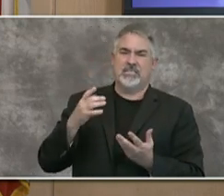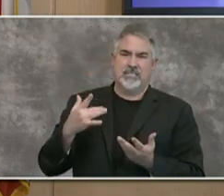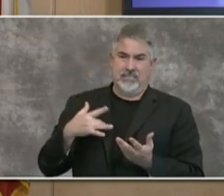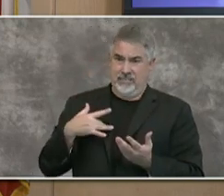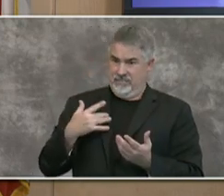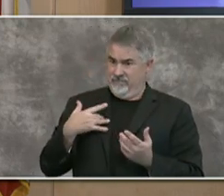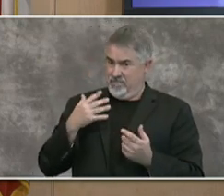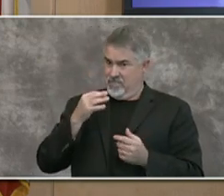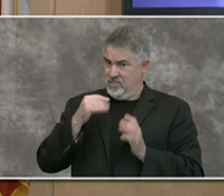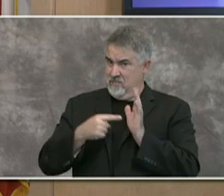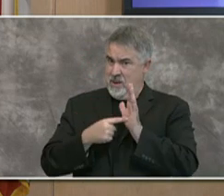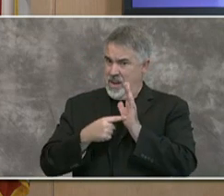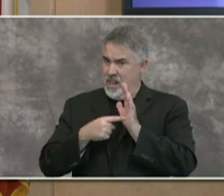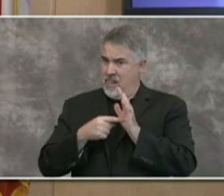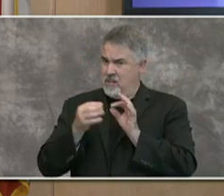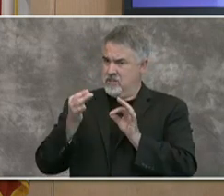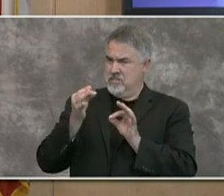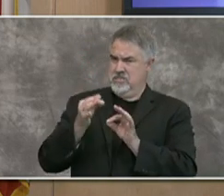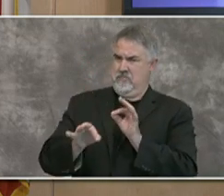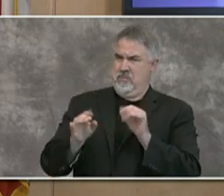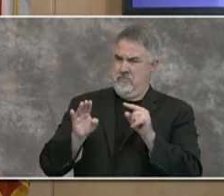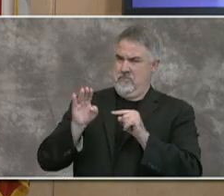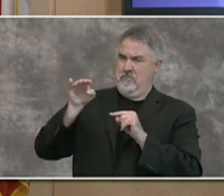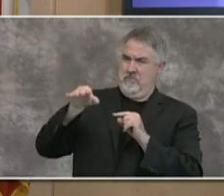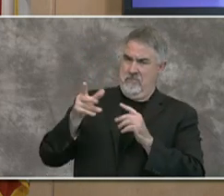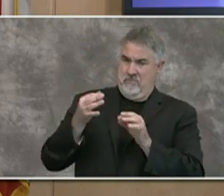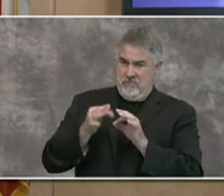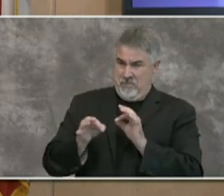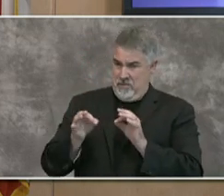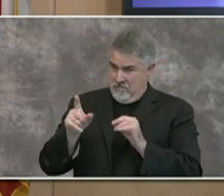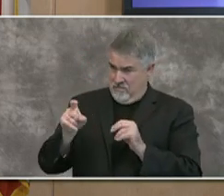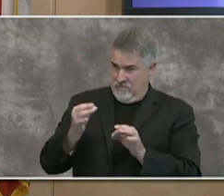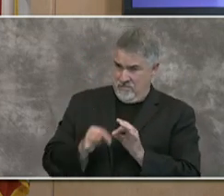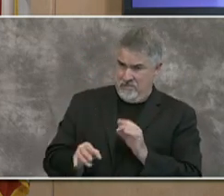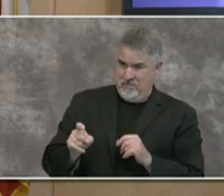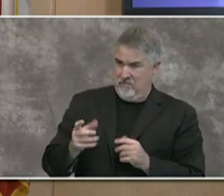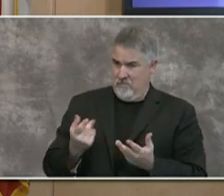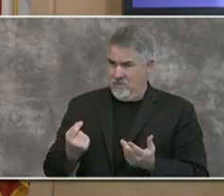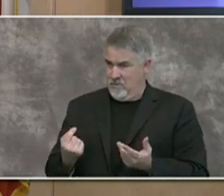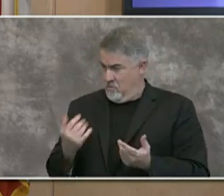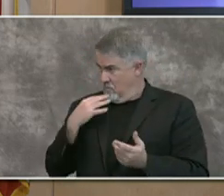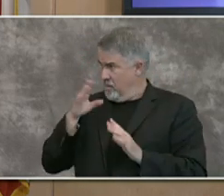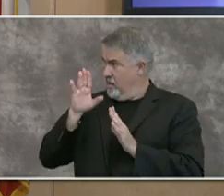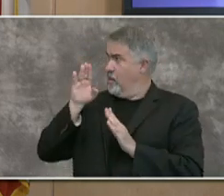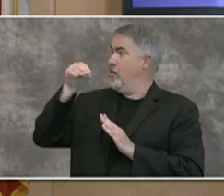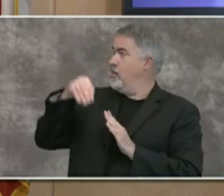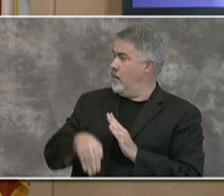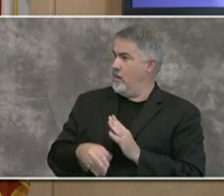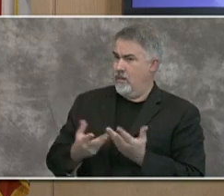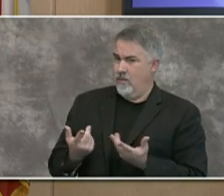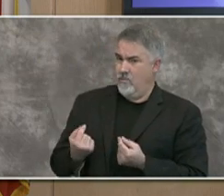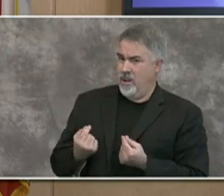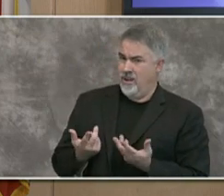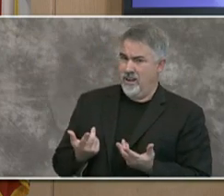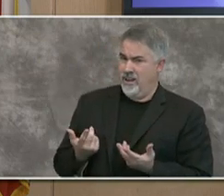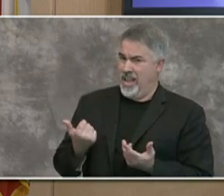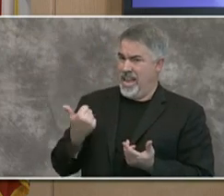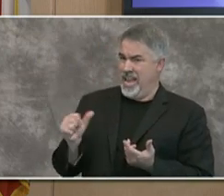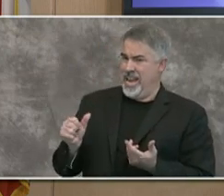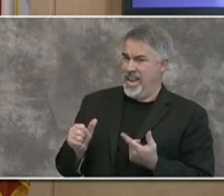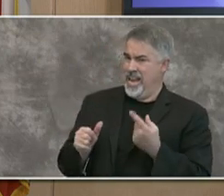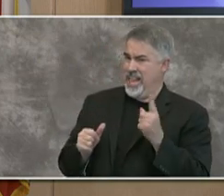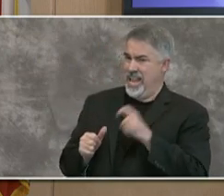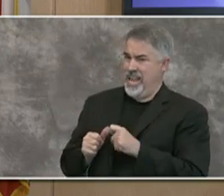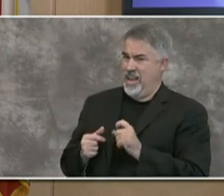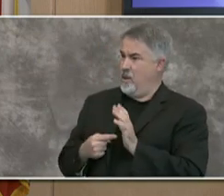modeling was very simplified the first time. And so, you know, is there any chance of